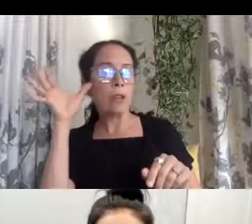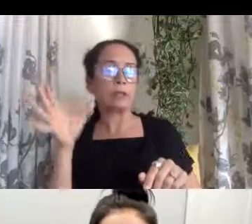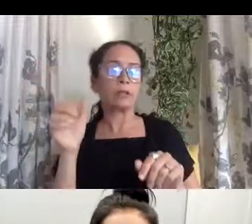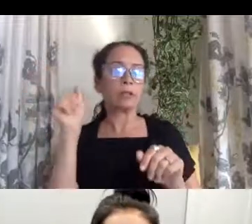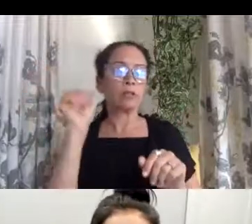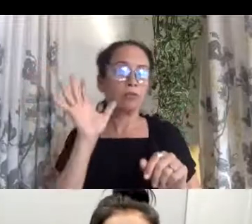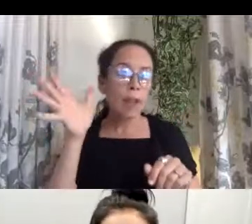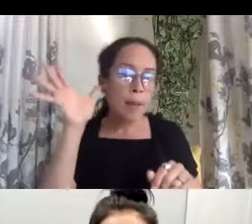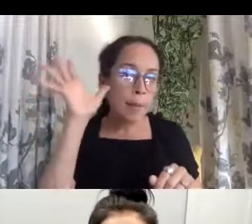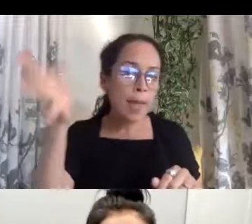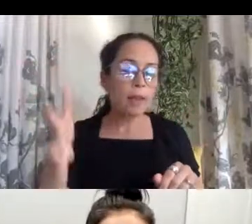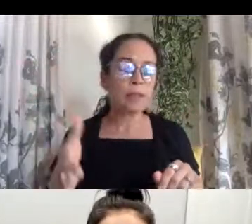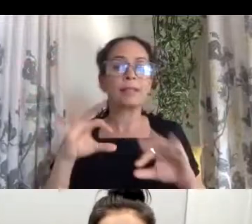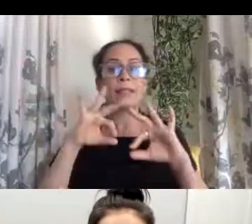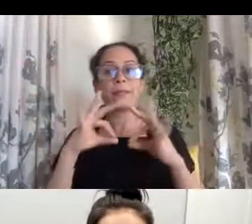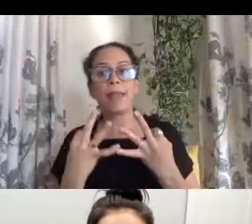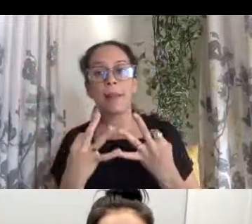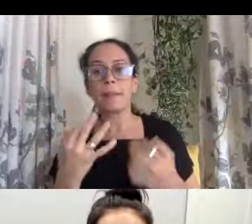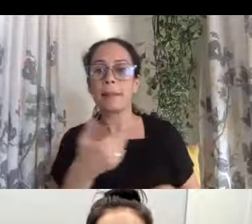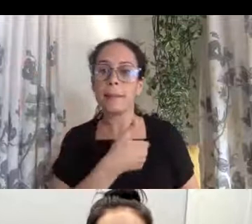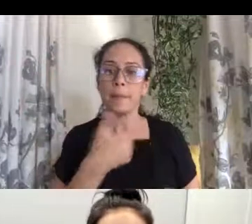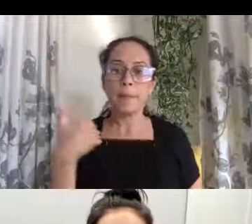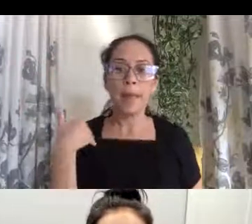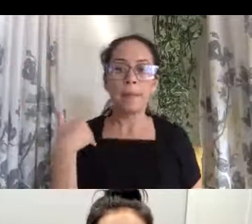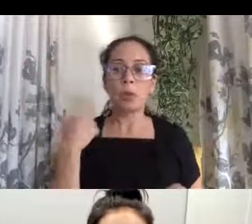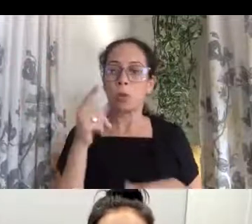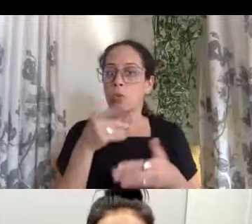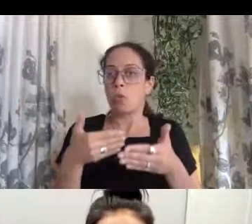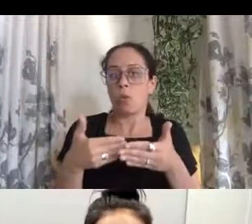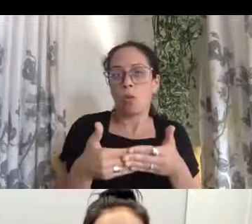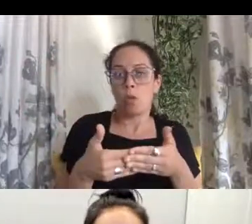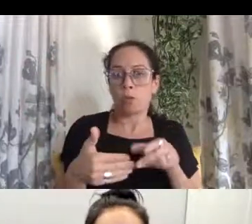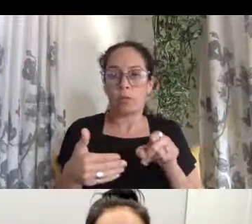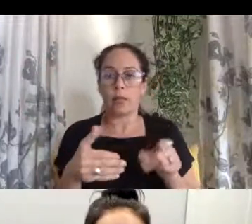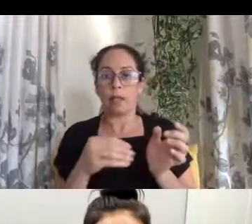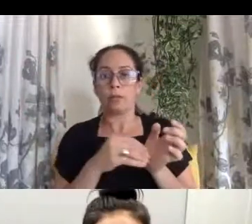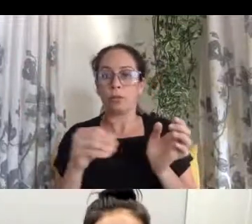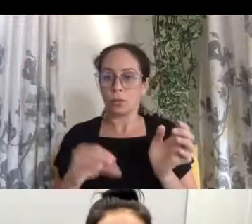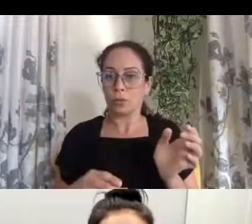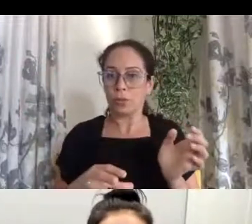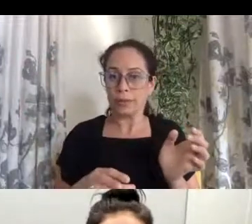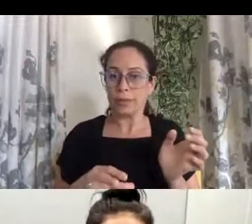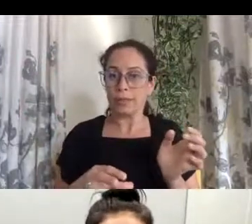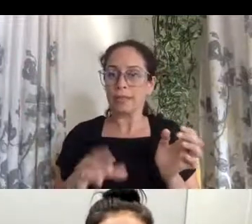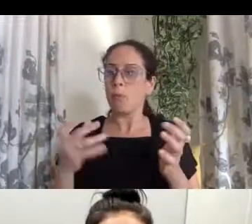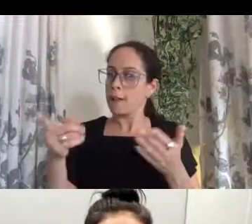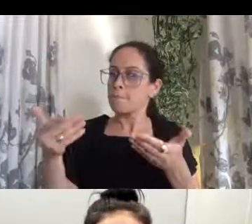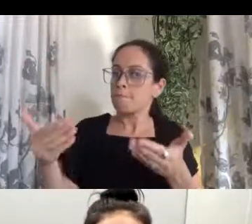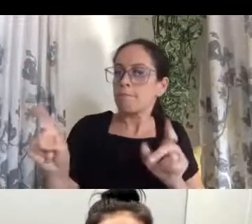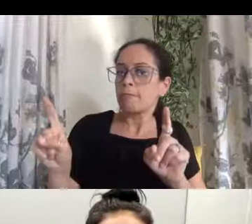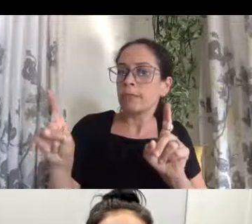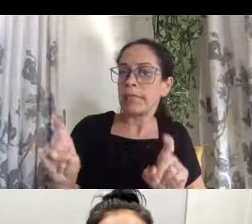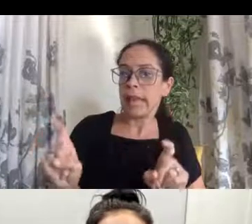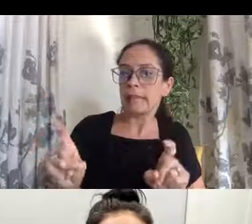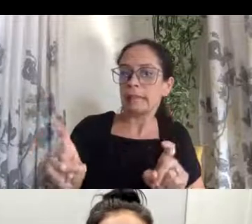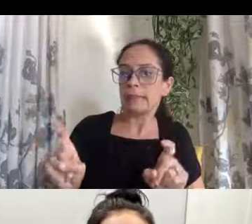and family members that are close to the students to also get tested as a way